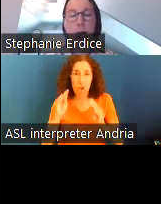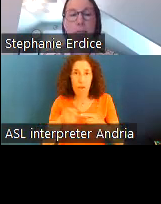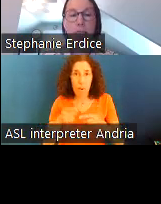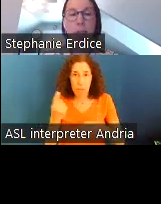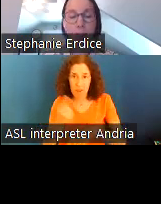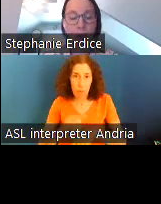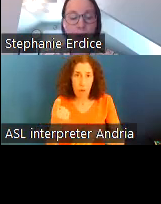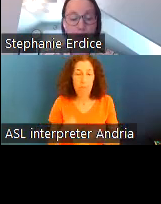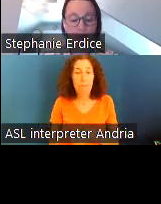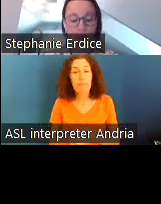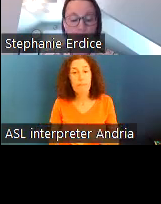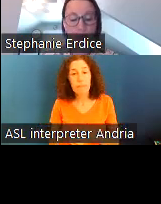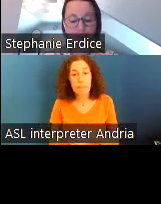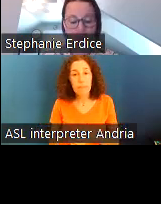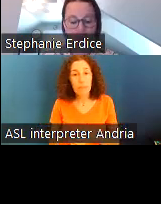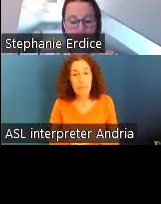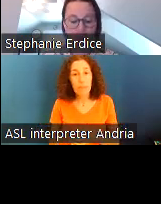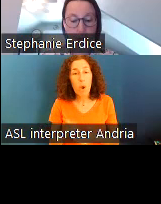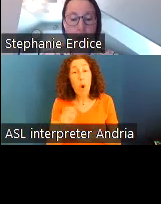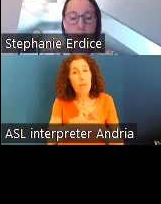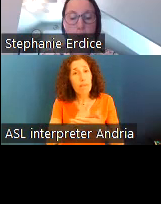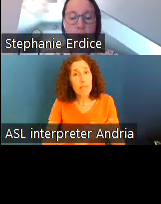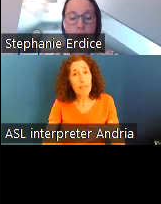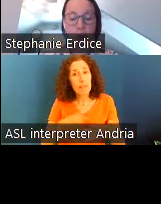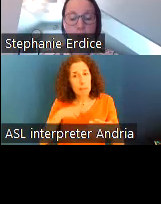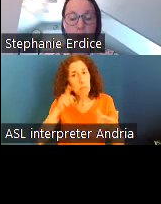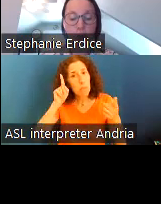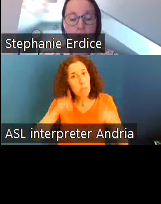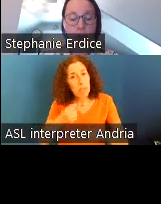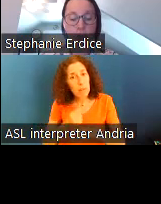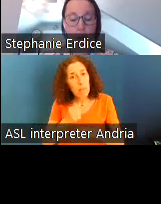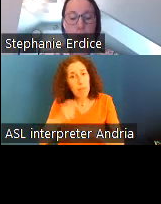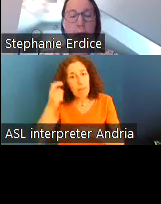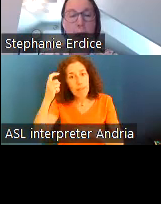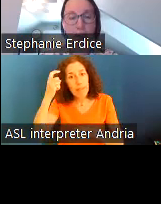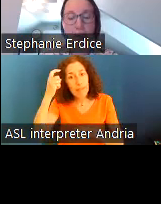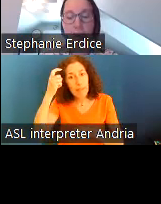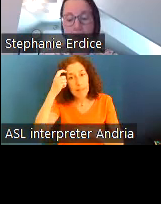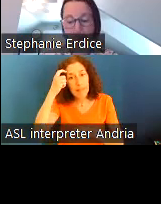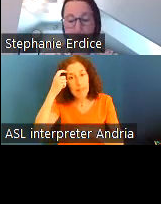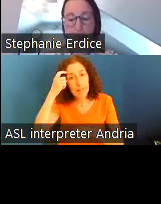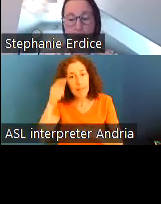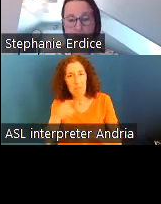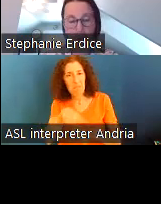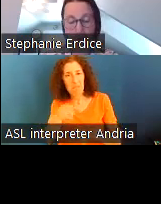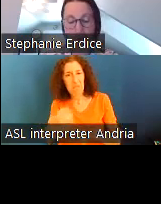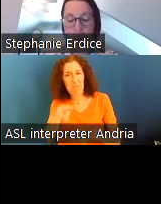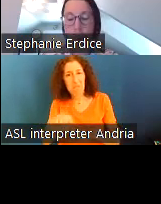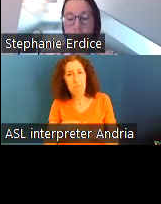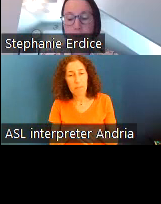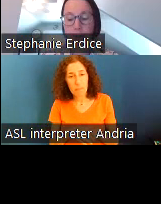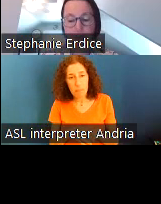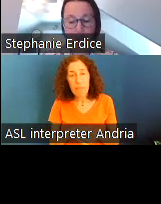safe, this makes perfect sense. Social workers deal with highly sensitive